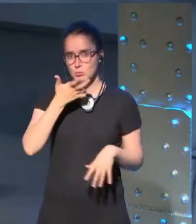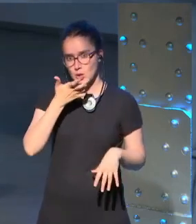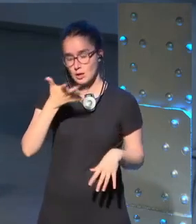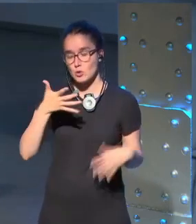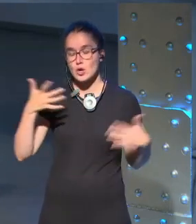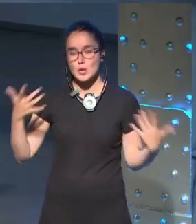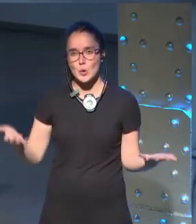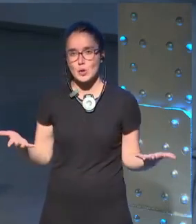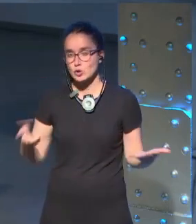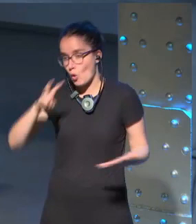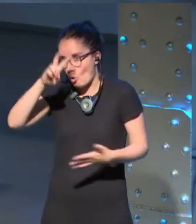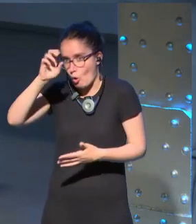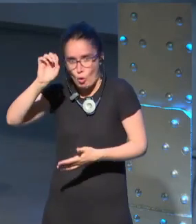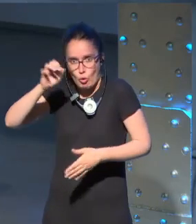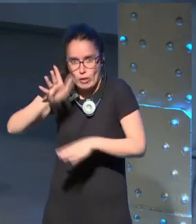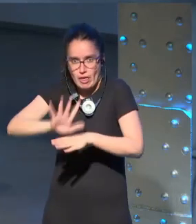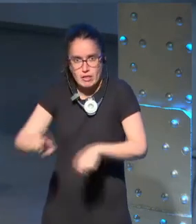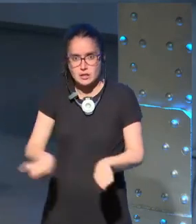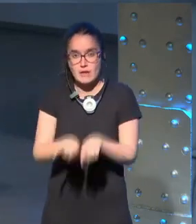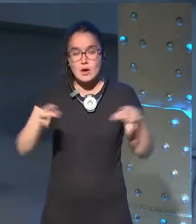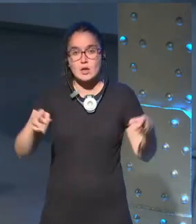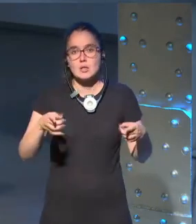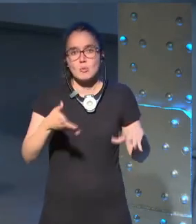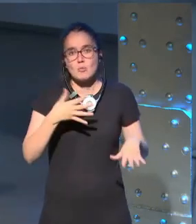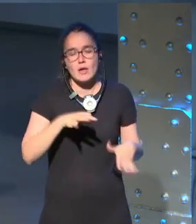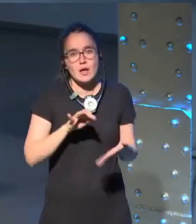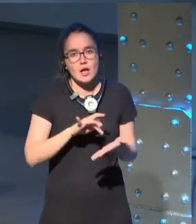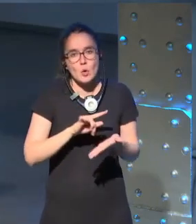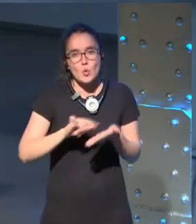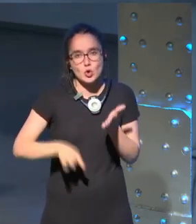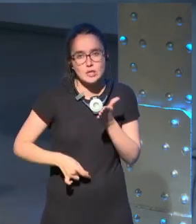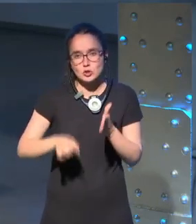it's, it can be a complicated contract thing, but it's no big deal.